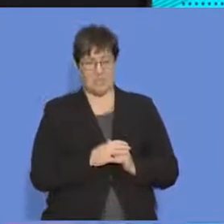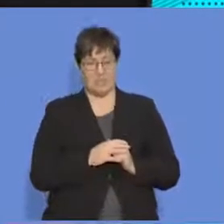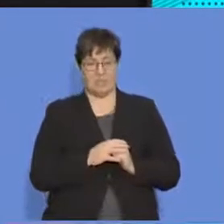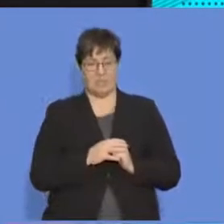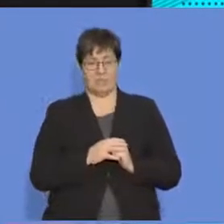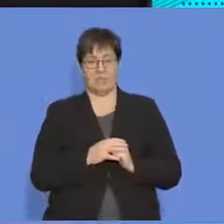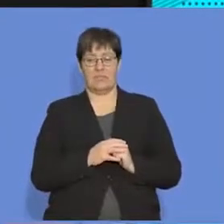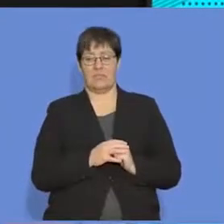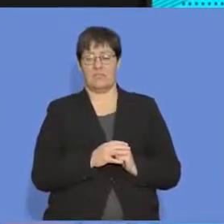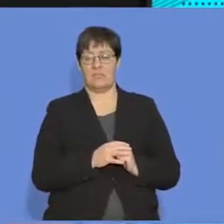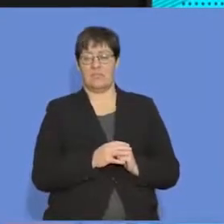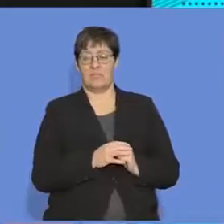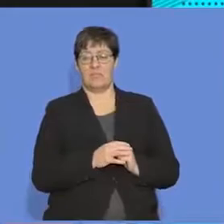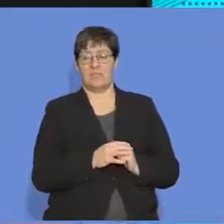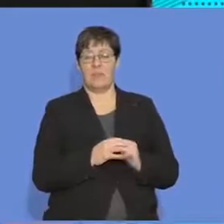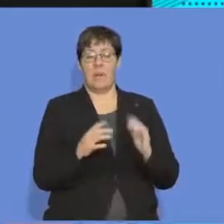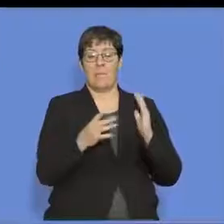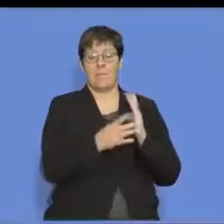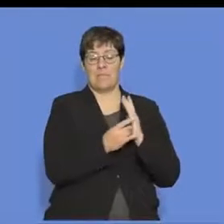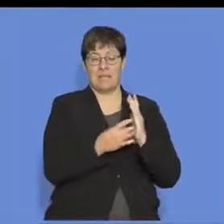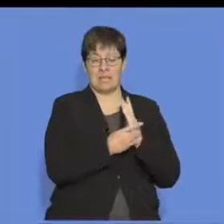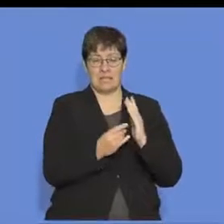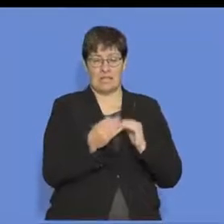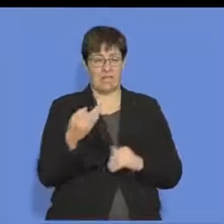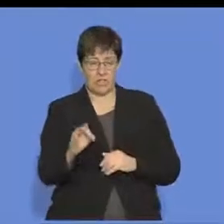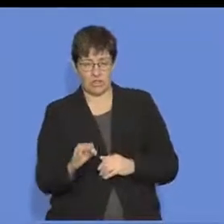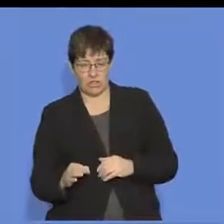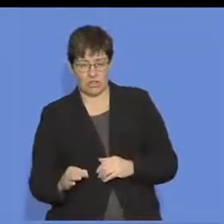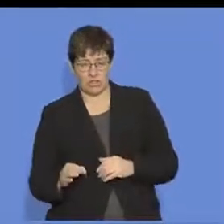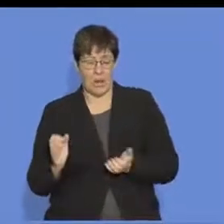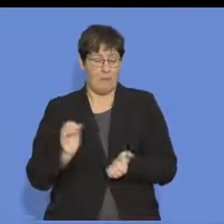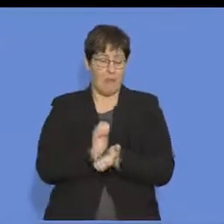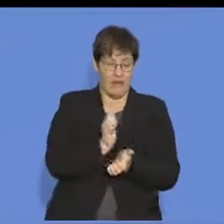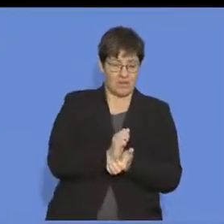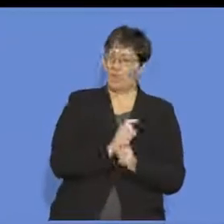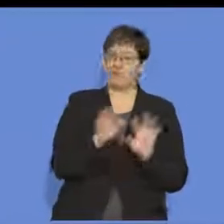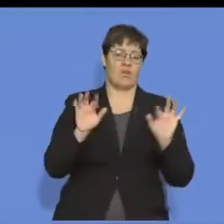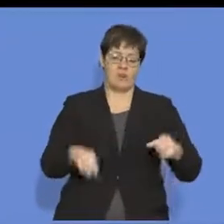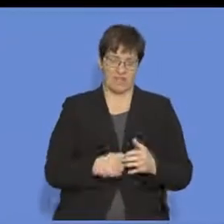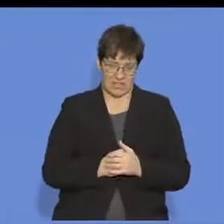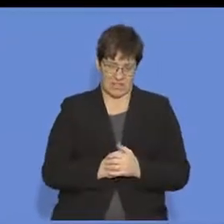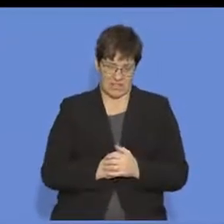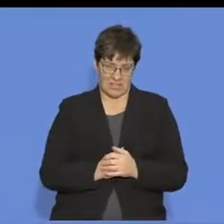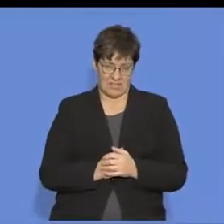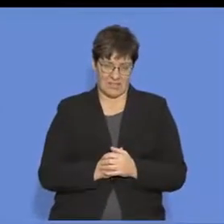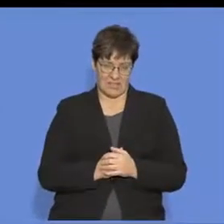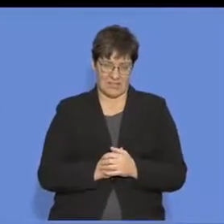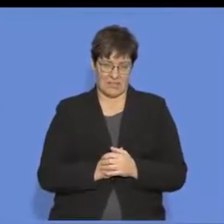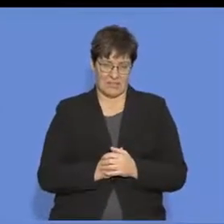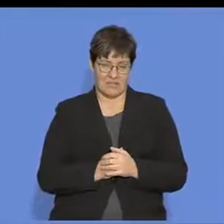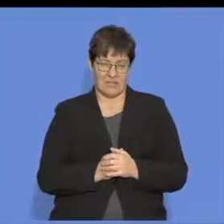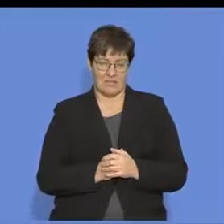2. Can I take meat, fish, then mash? Not allowed. You can't do